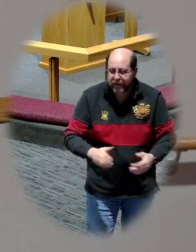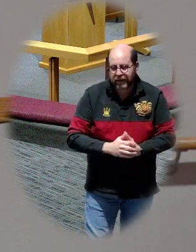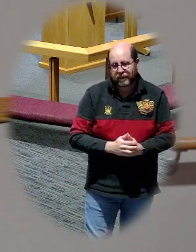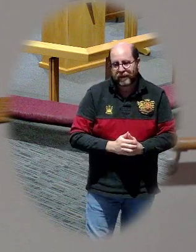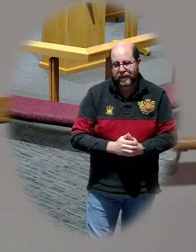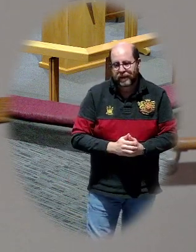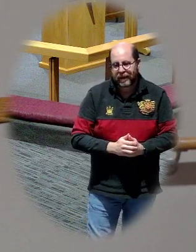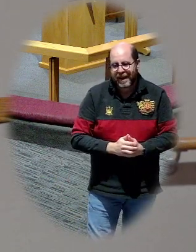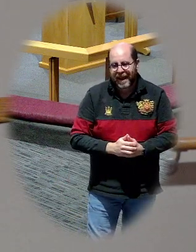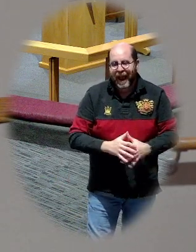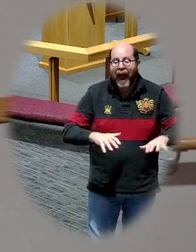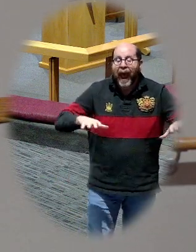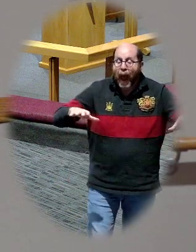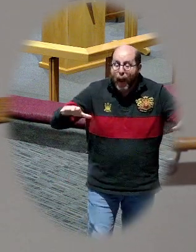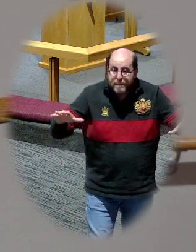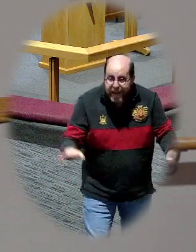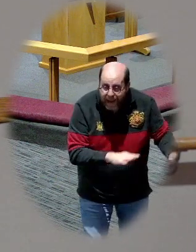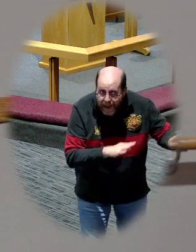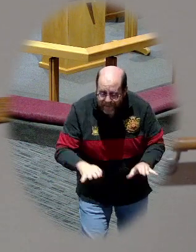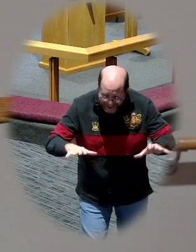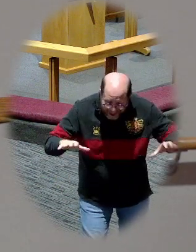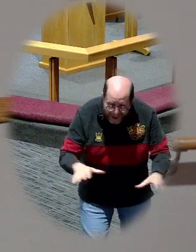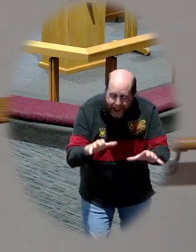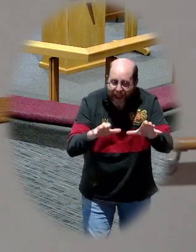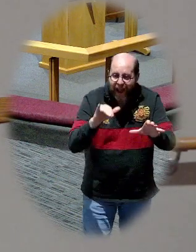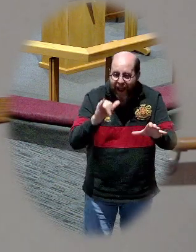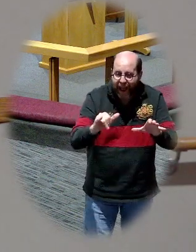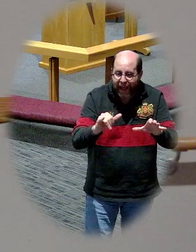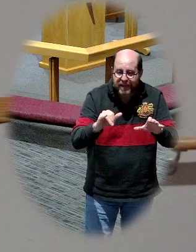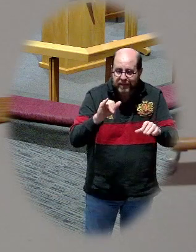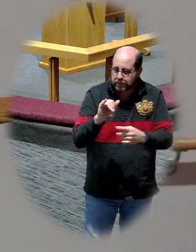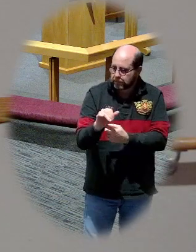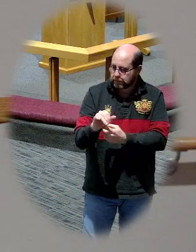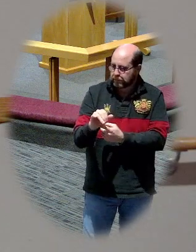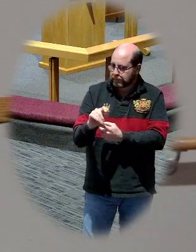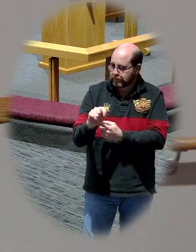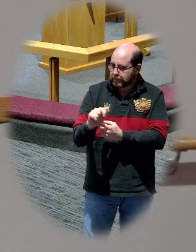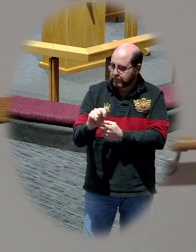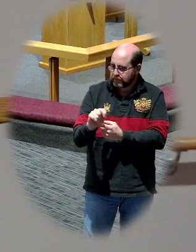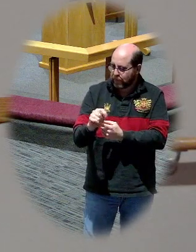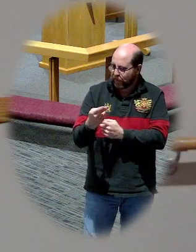to act as this many."